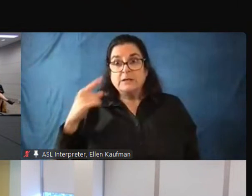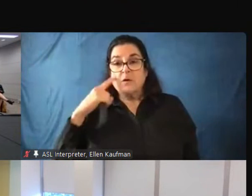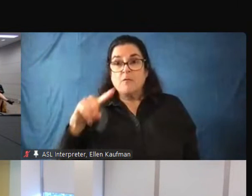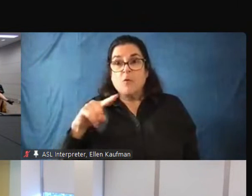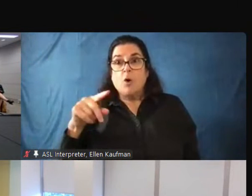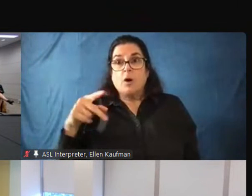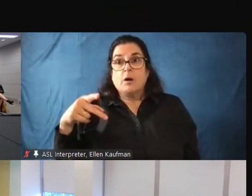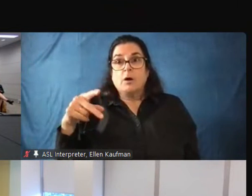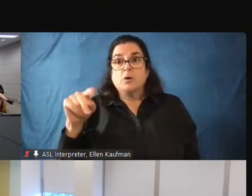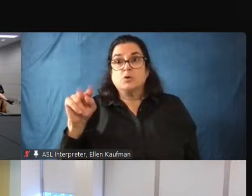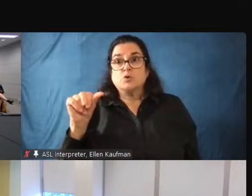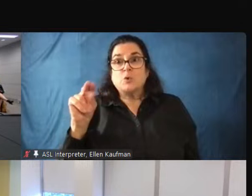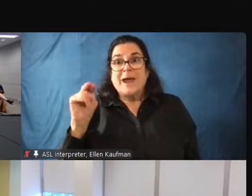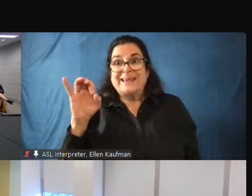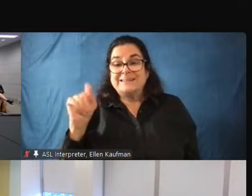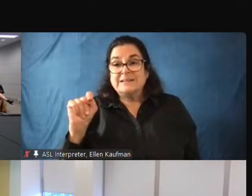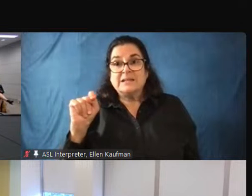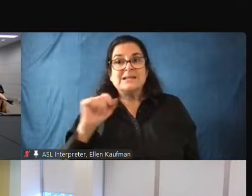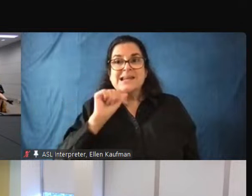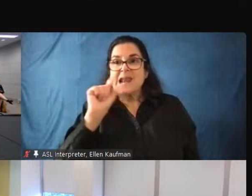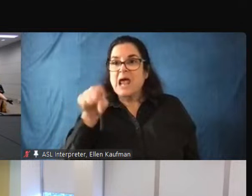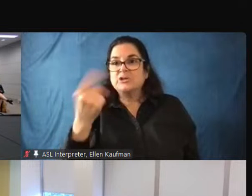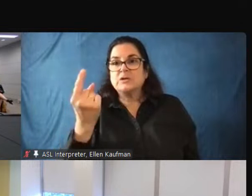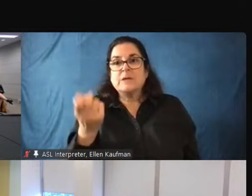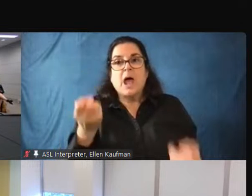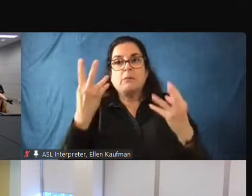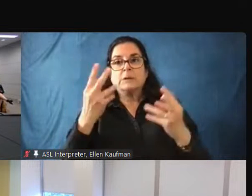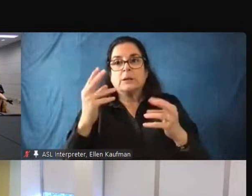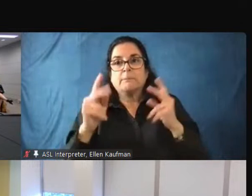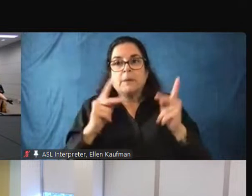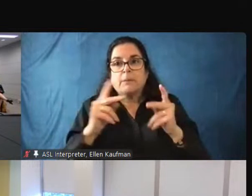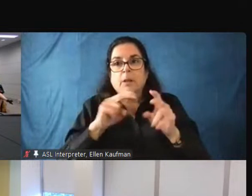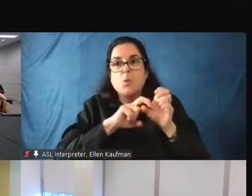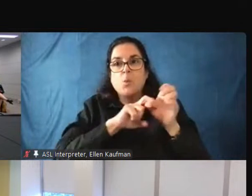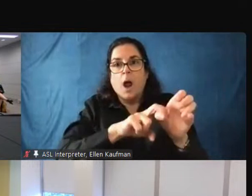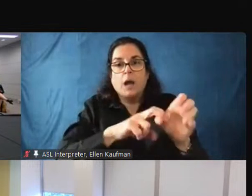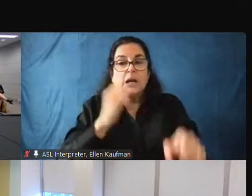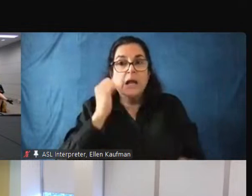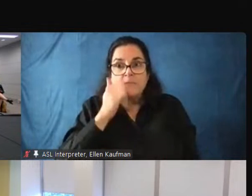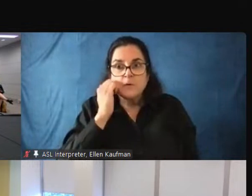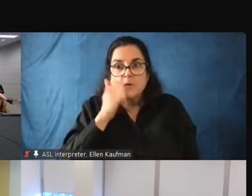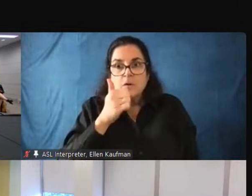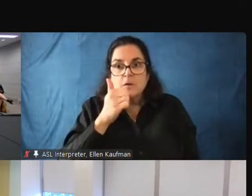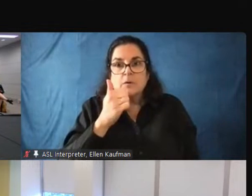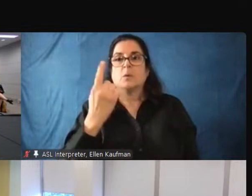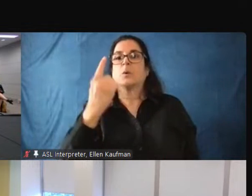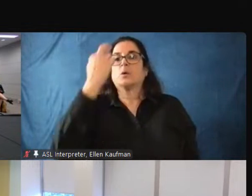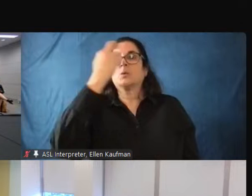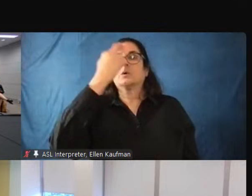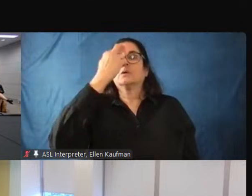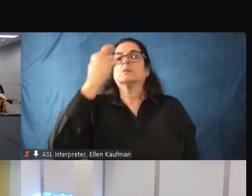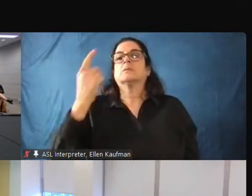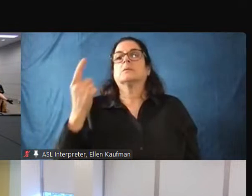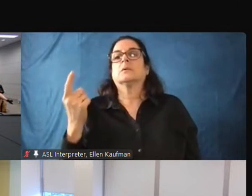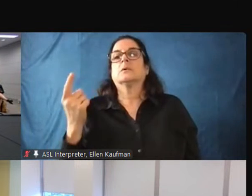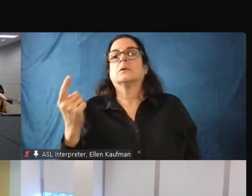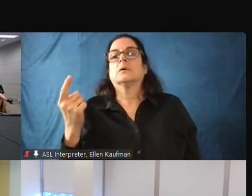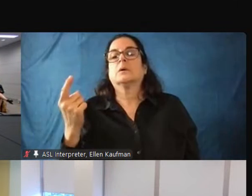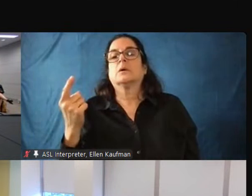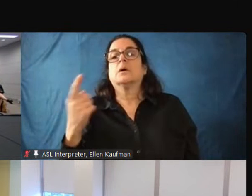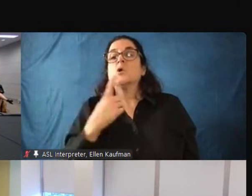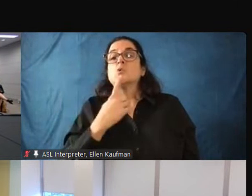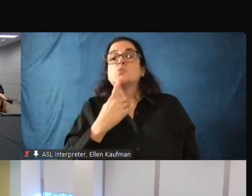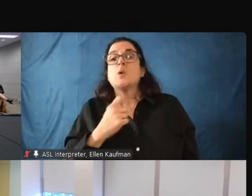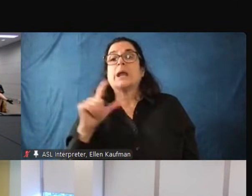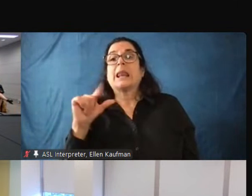just fewer numbers of who ride the system every day. And it's part of one of the reasons why projects like the Red Line extension is so important, that